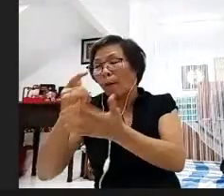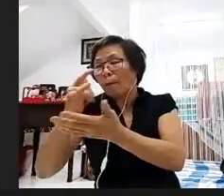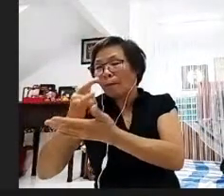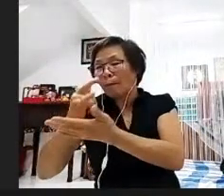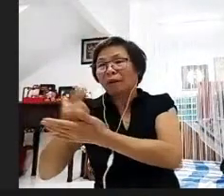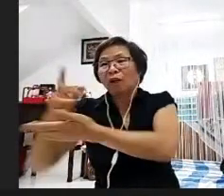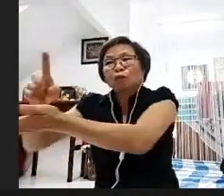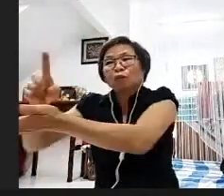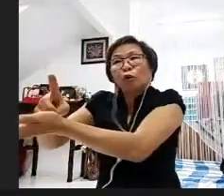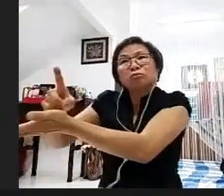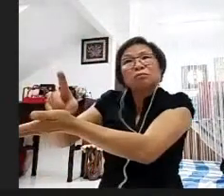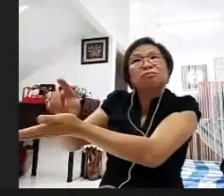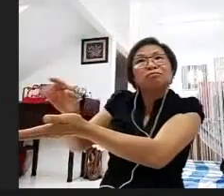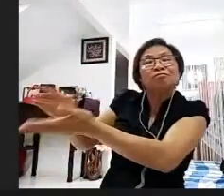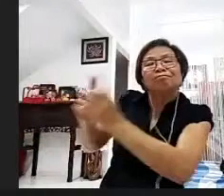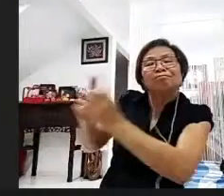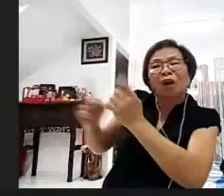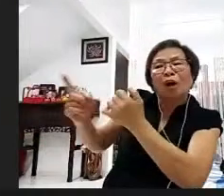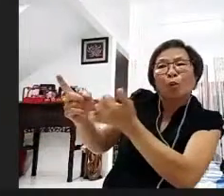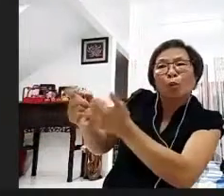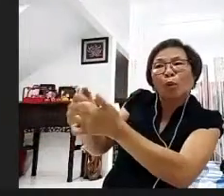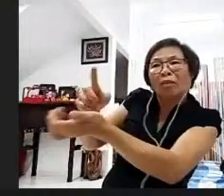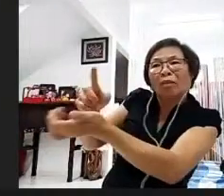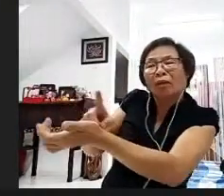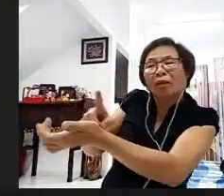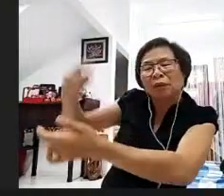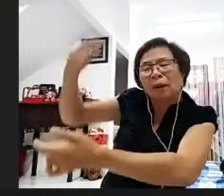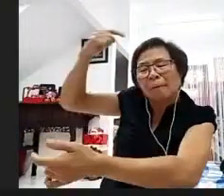Practitioners, Mental